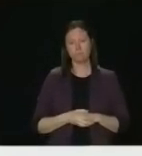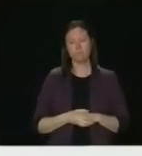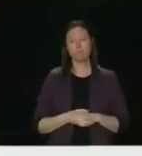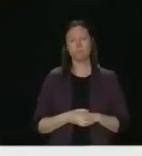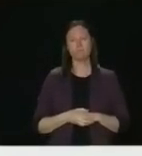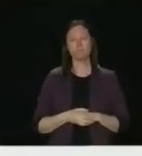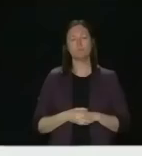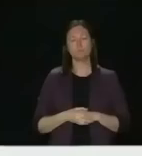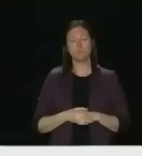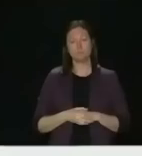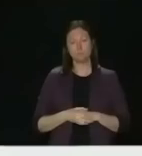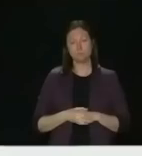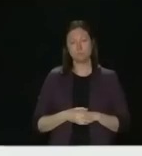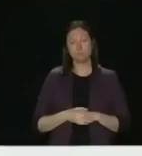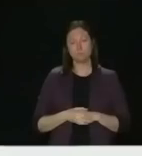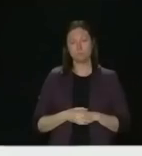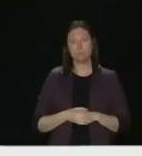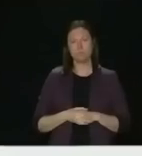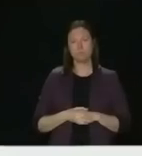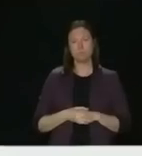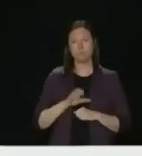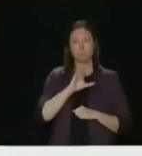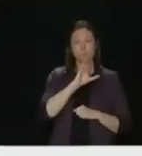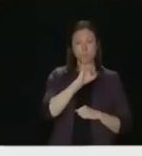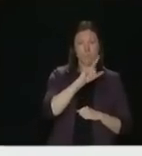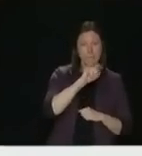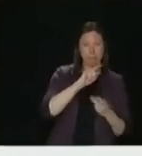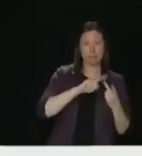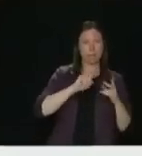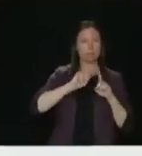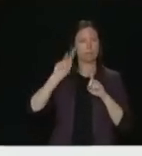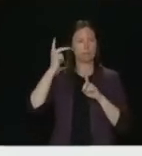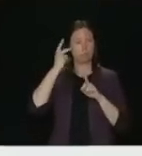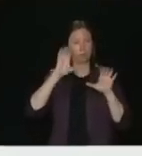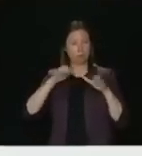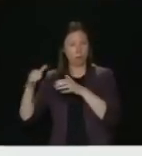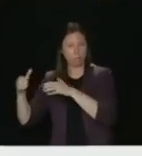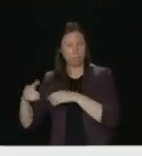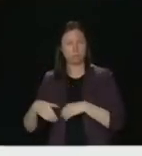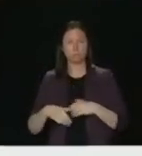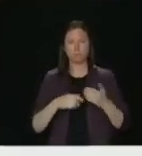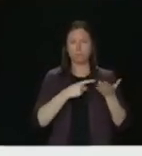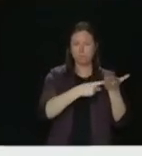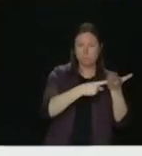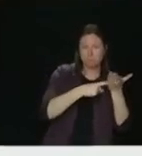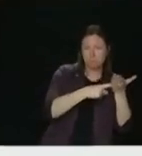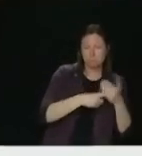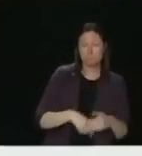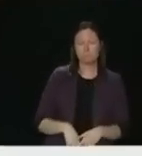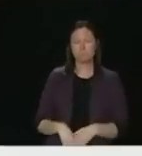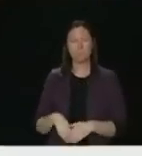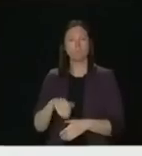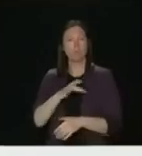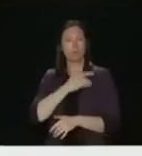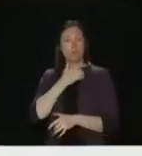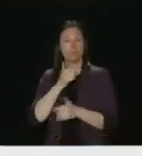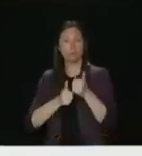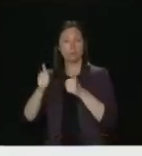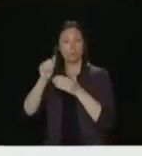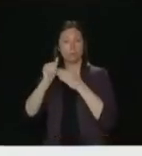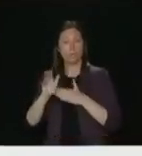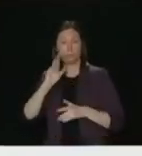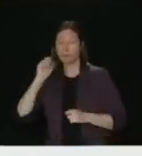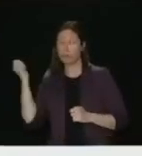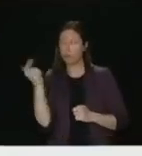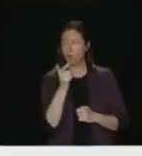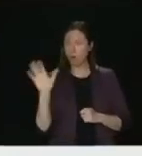After discussing with Cabinet and Caucus, after consultation with premiers from all provinces